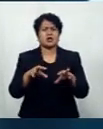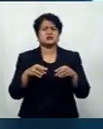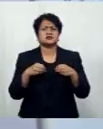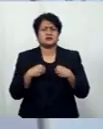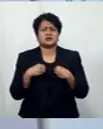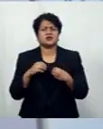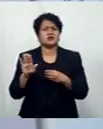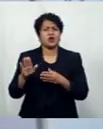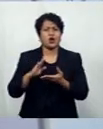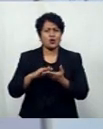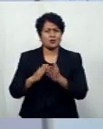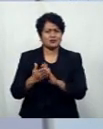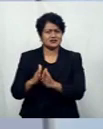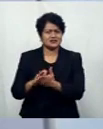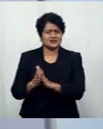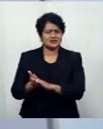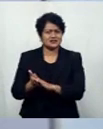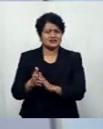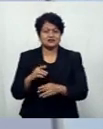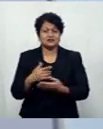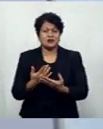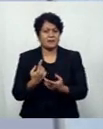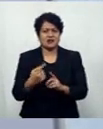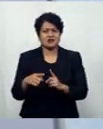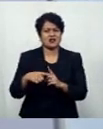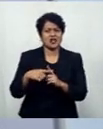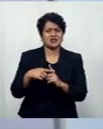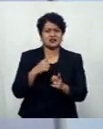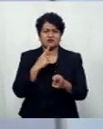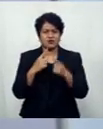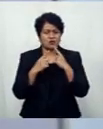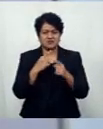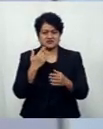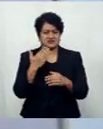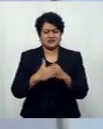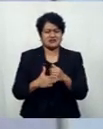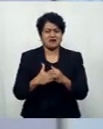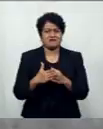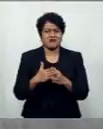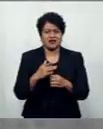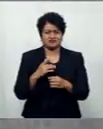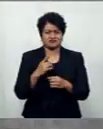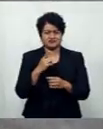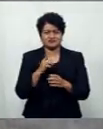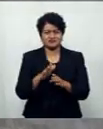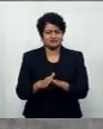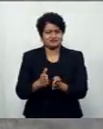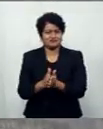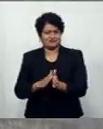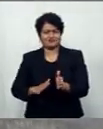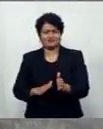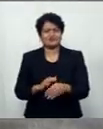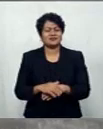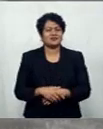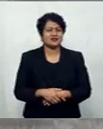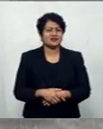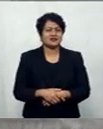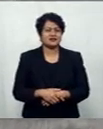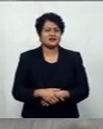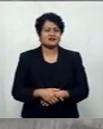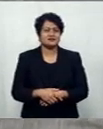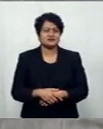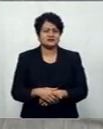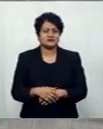community, but the negative comments did not deter her spirit. I guess in Fiji or in any music